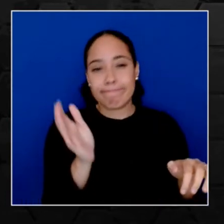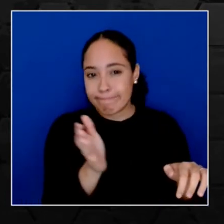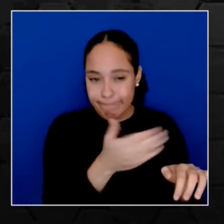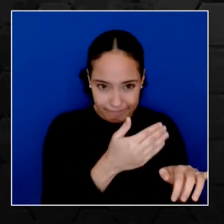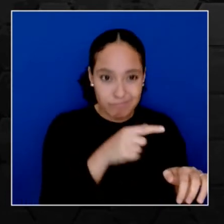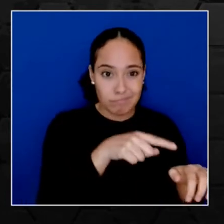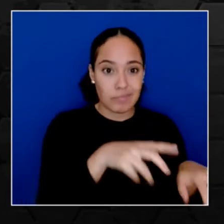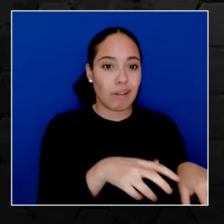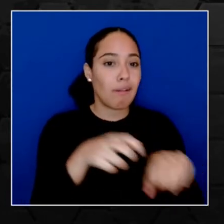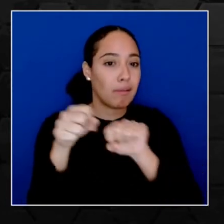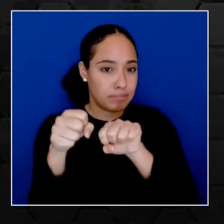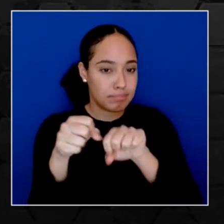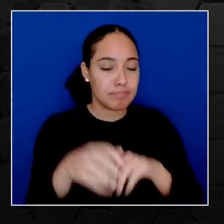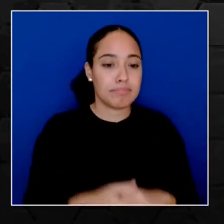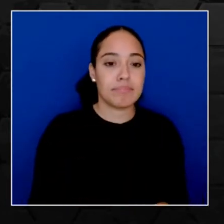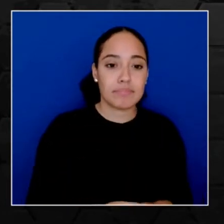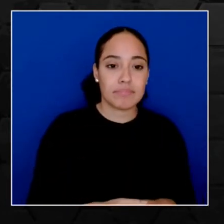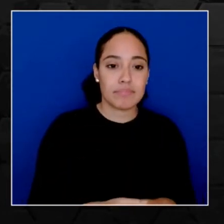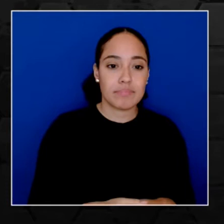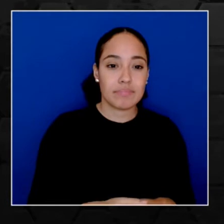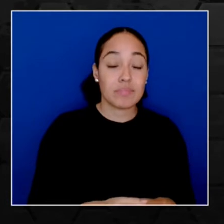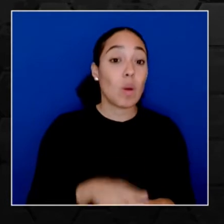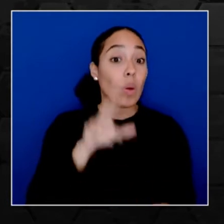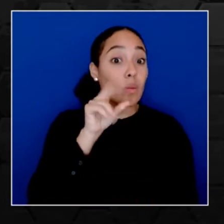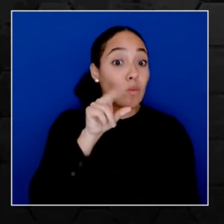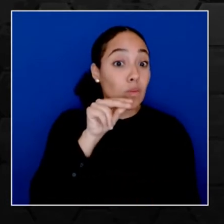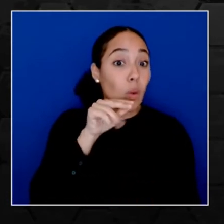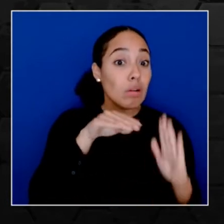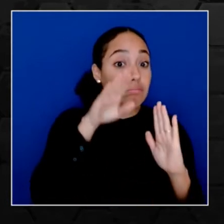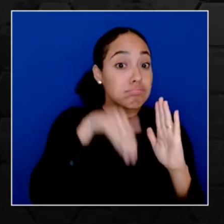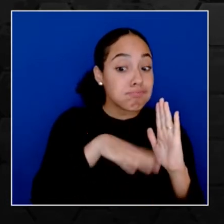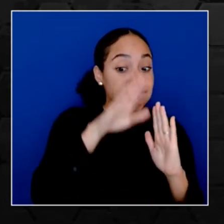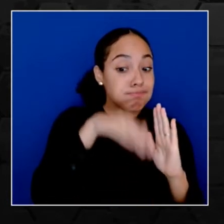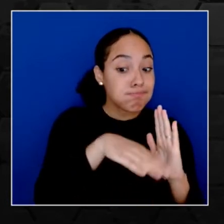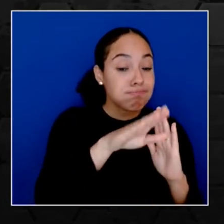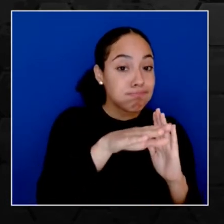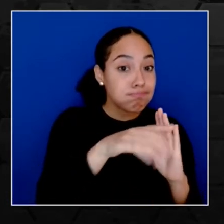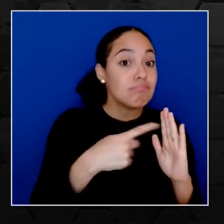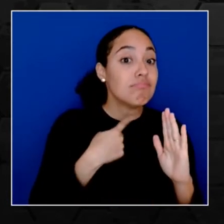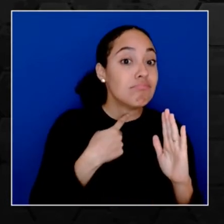you sound. But to be honest, this could be recreated by a voice recorder.